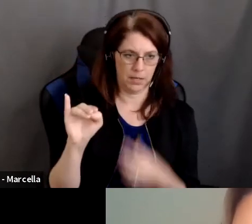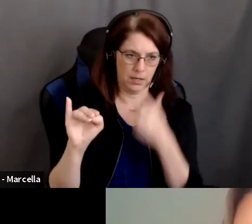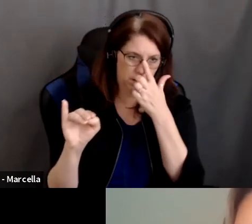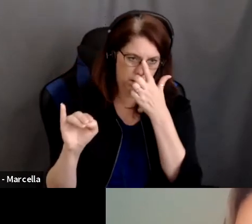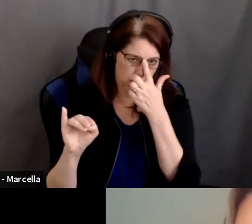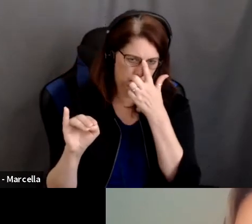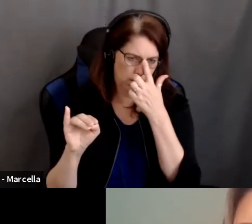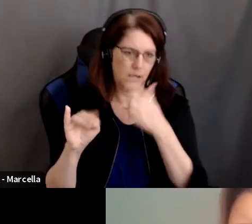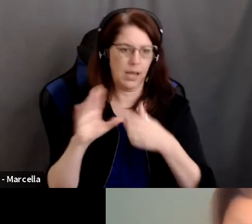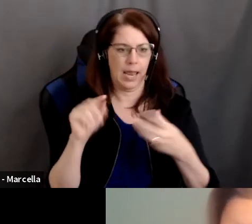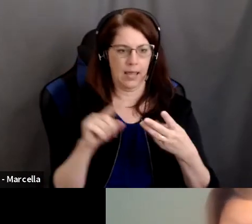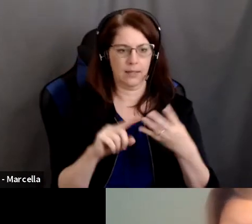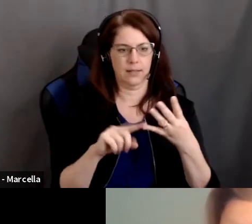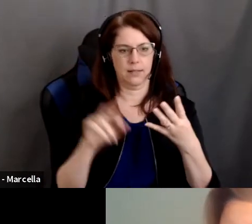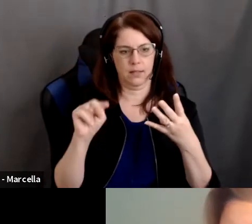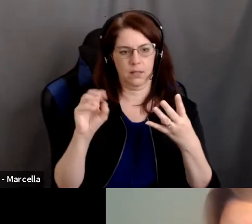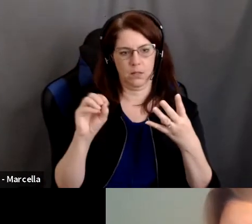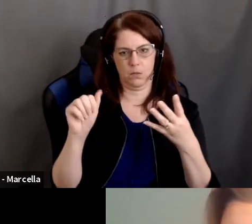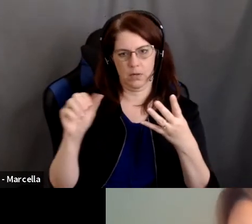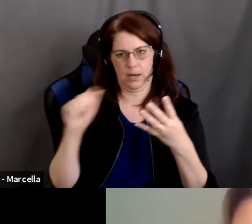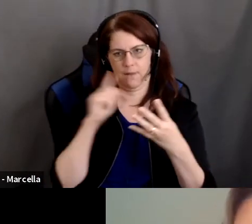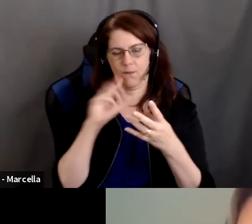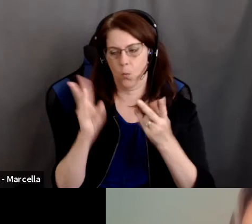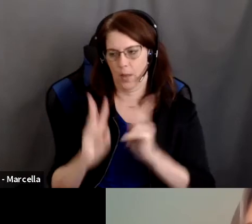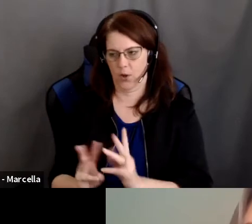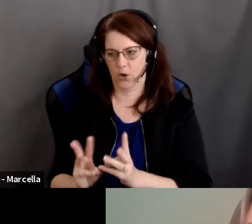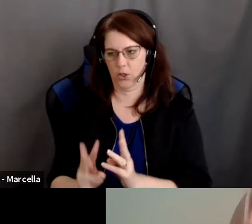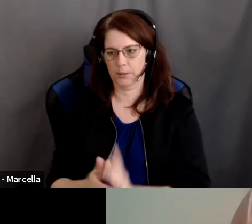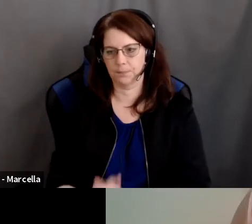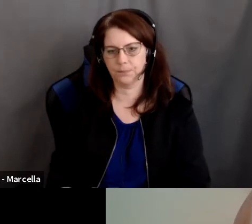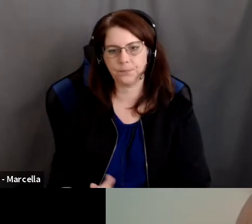Mental Illness, and NOAA for weather-related disasters.